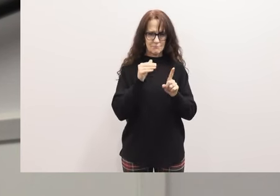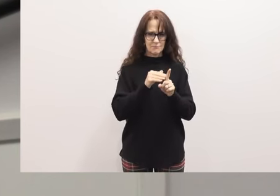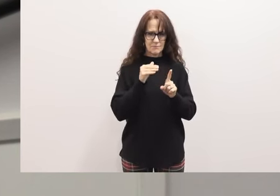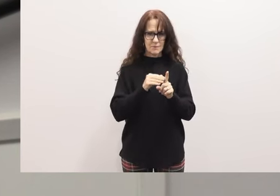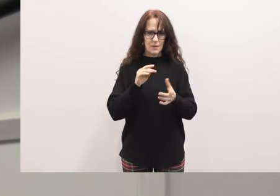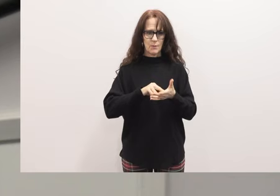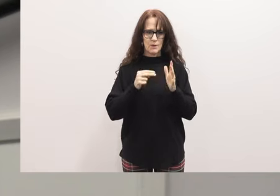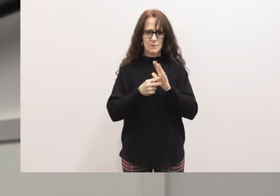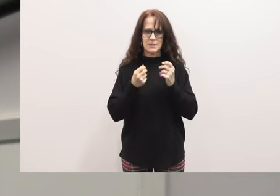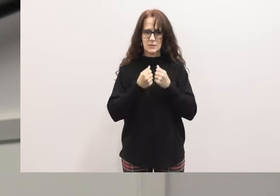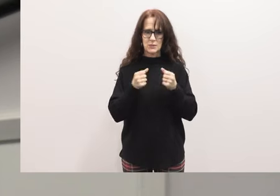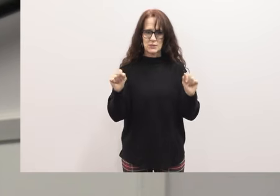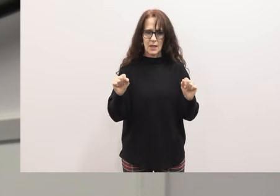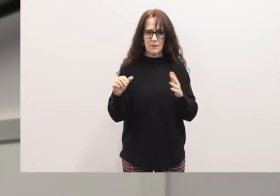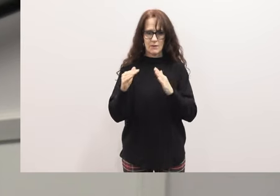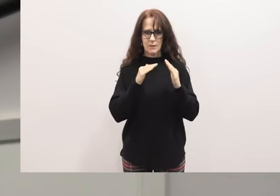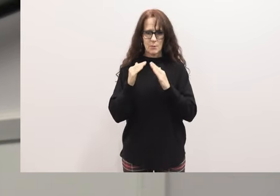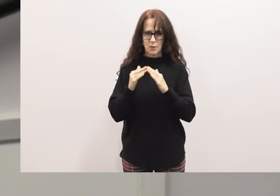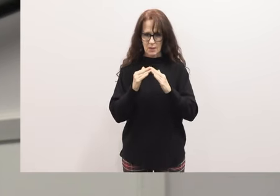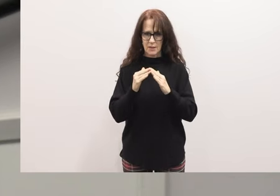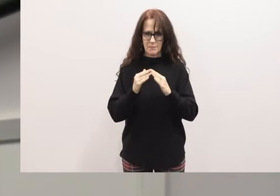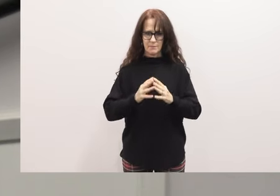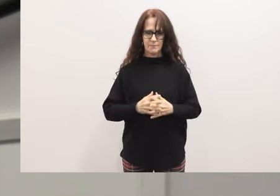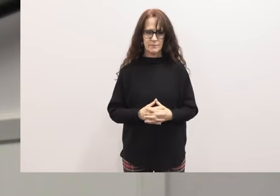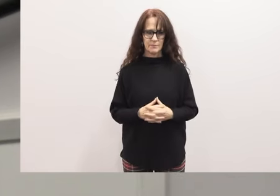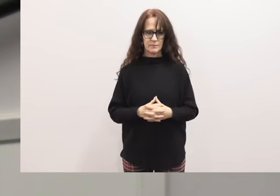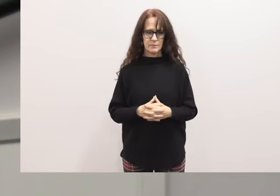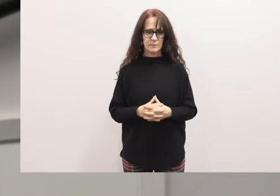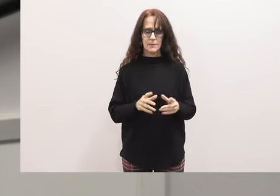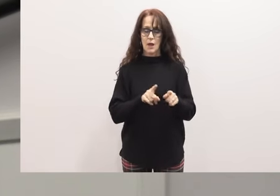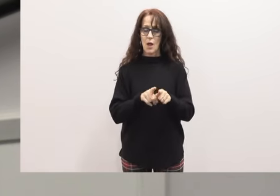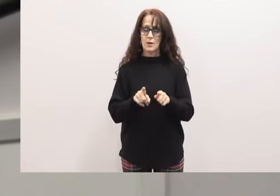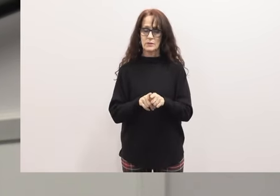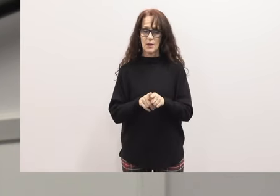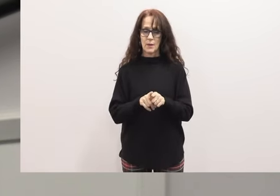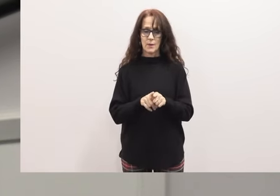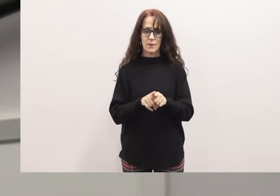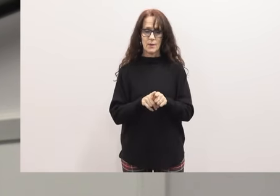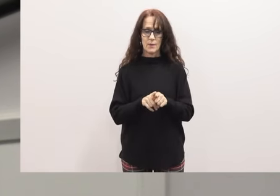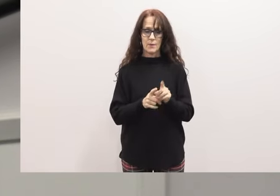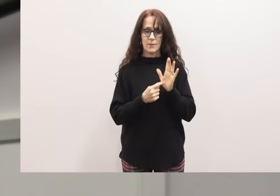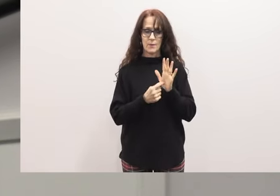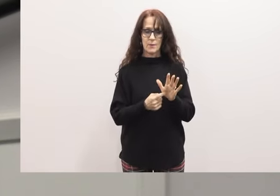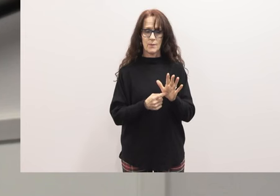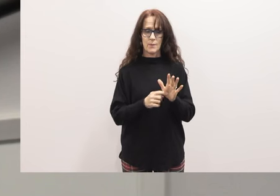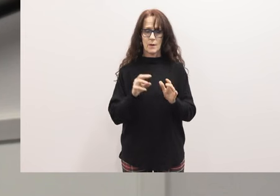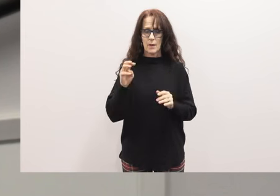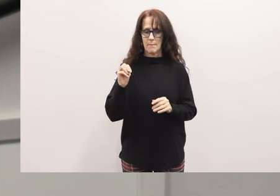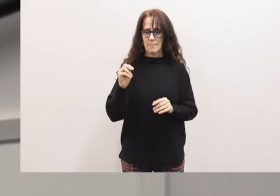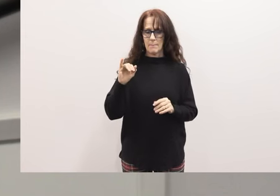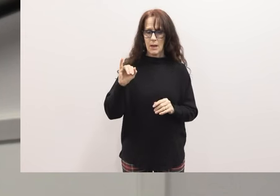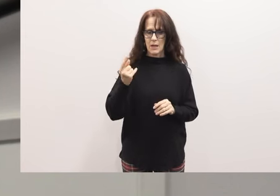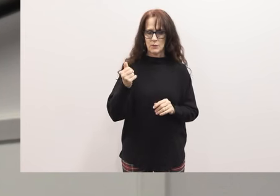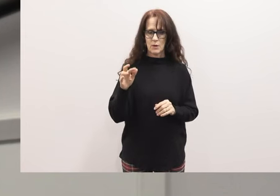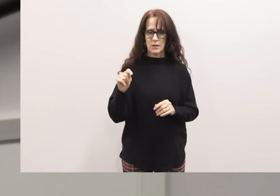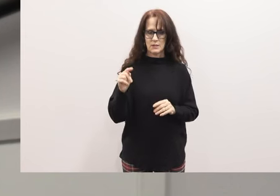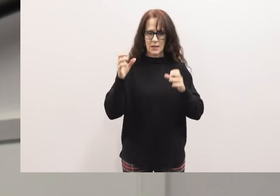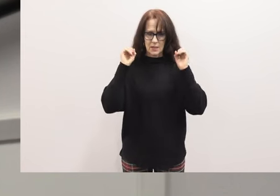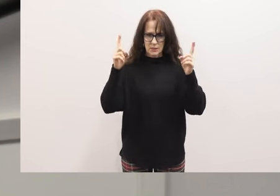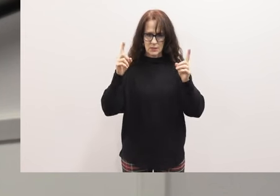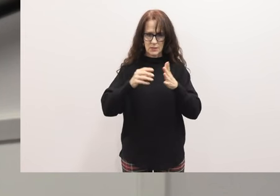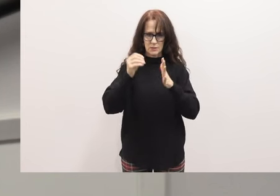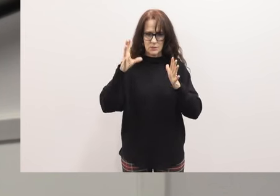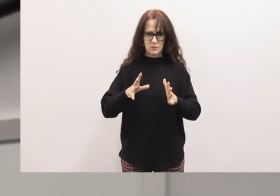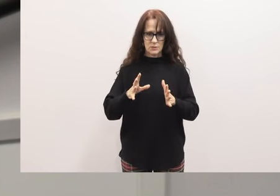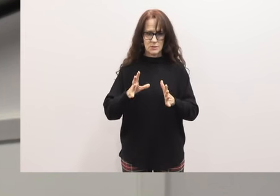it means to be safe in the community. So also want to just highlight our migrant education students. They